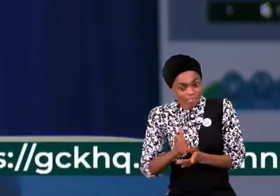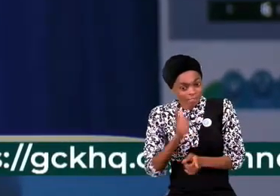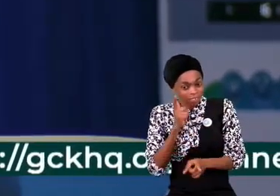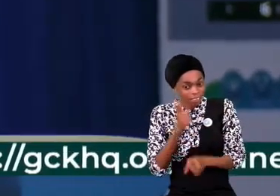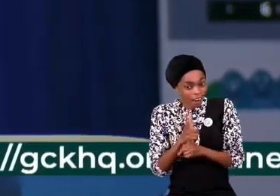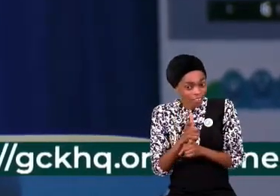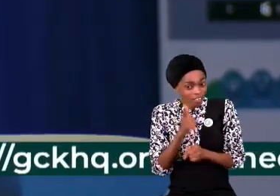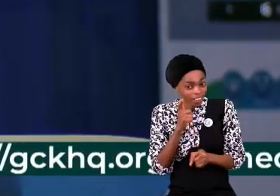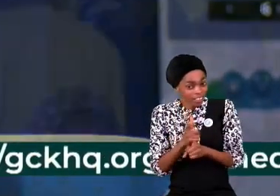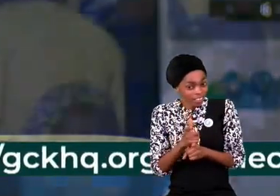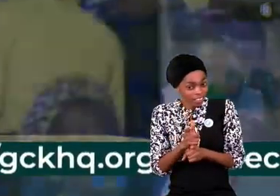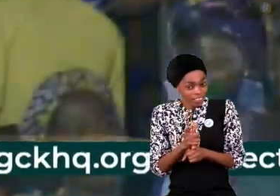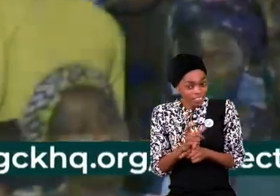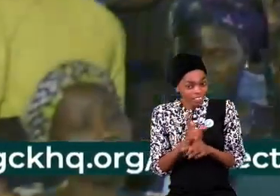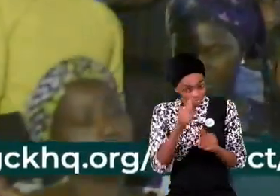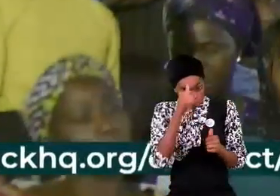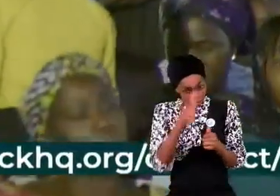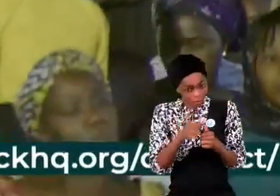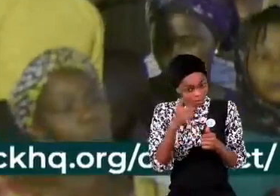Let all our